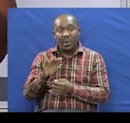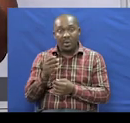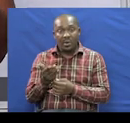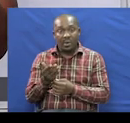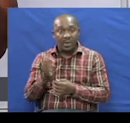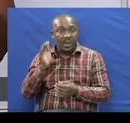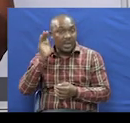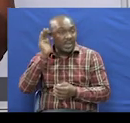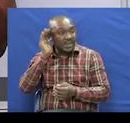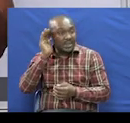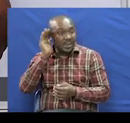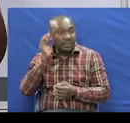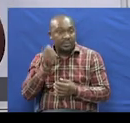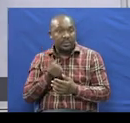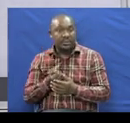listen.